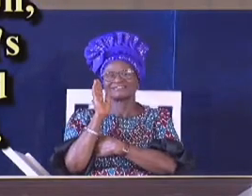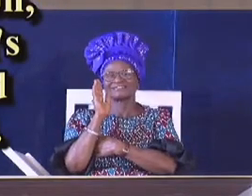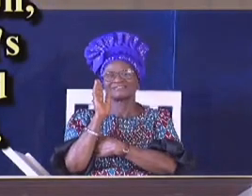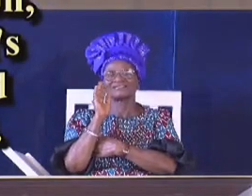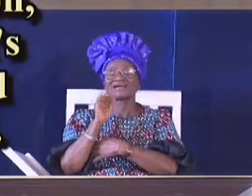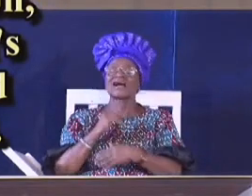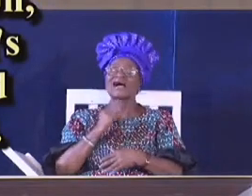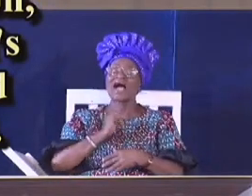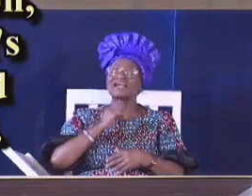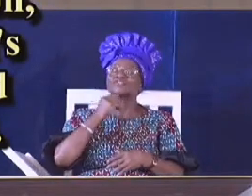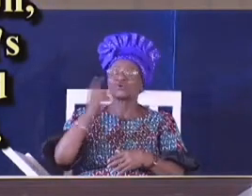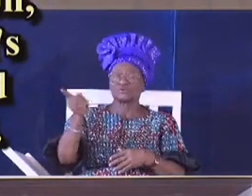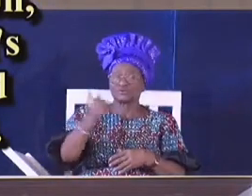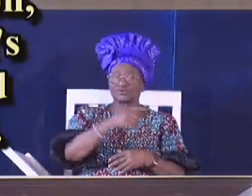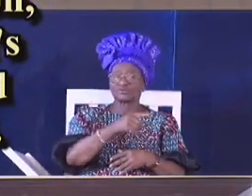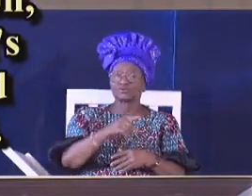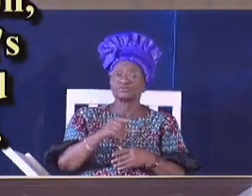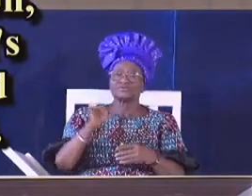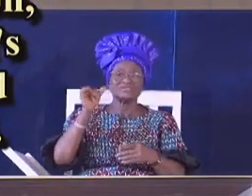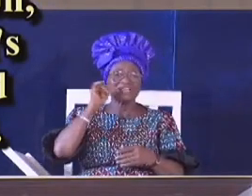I told you yesterday